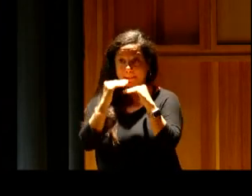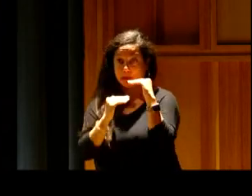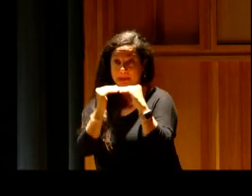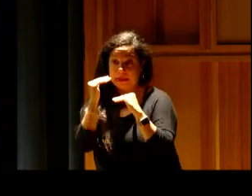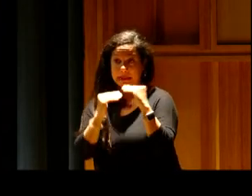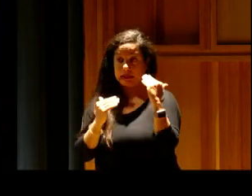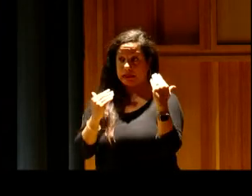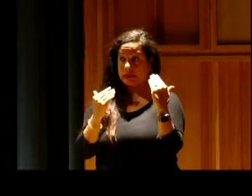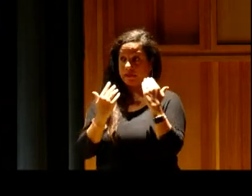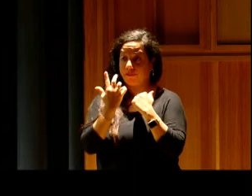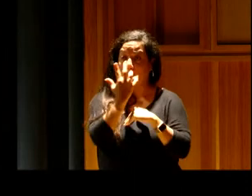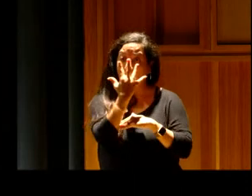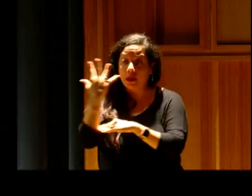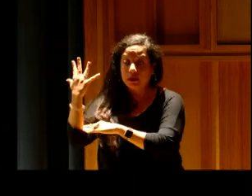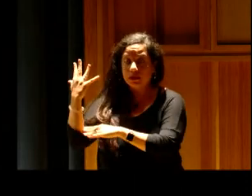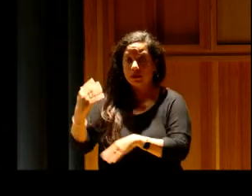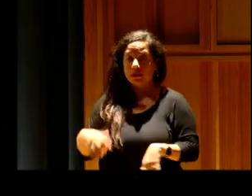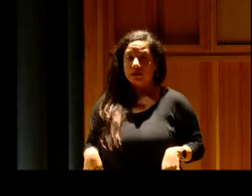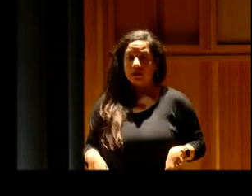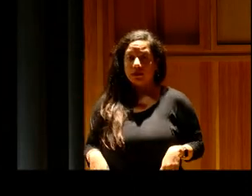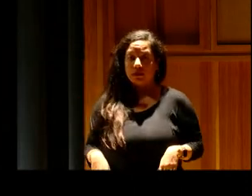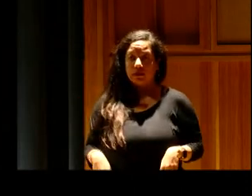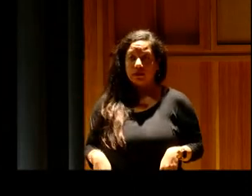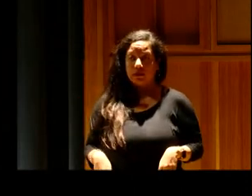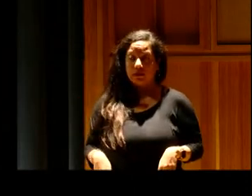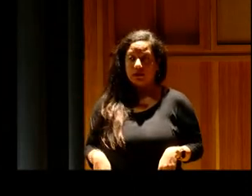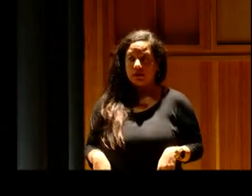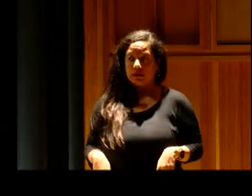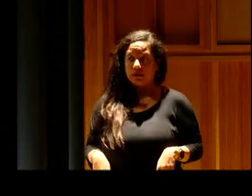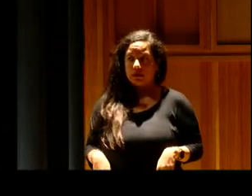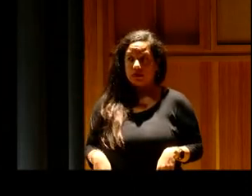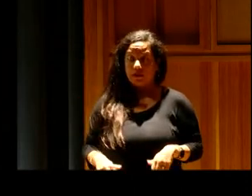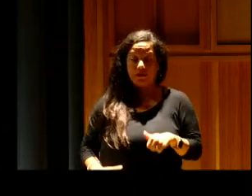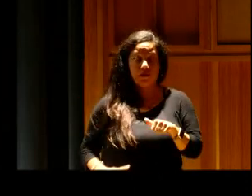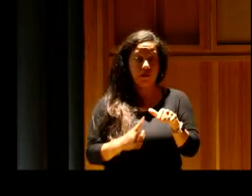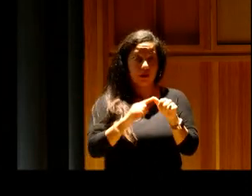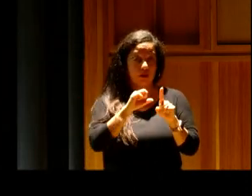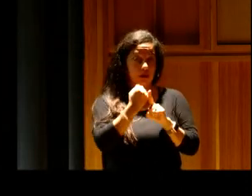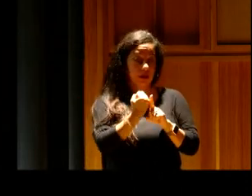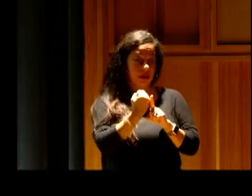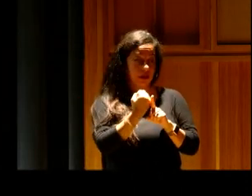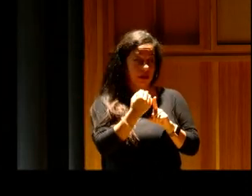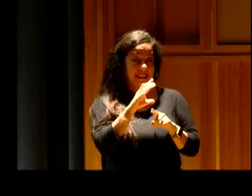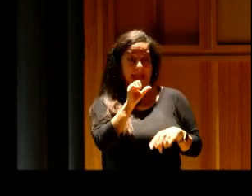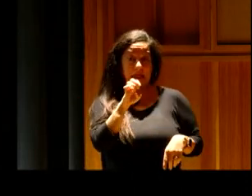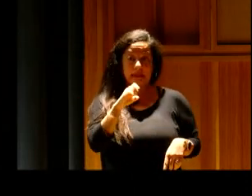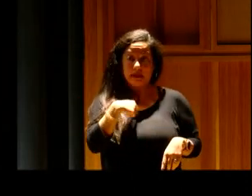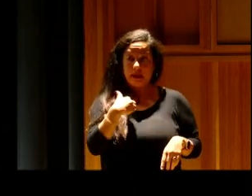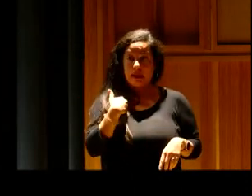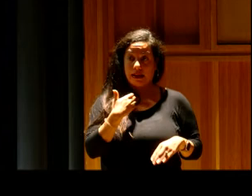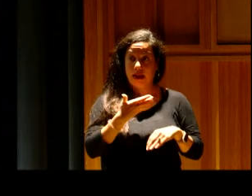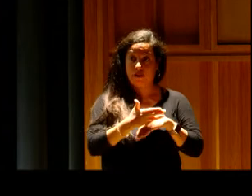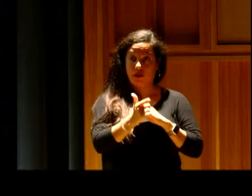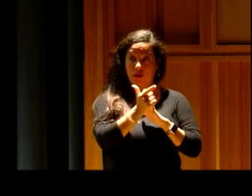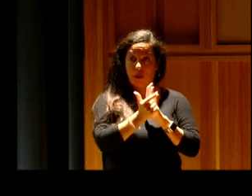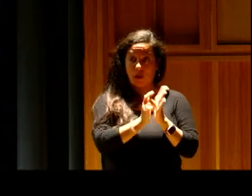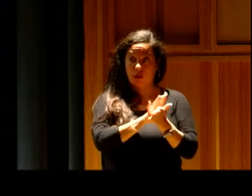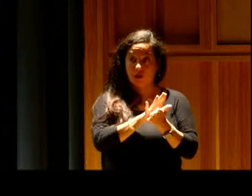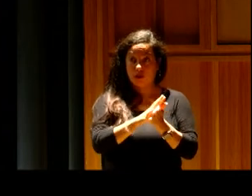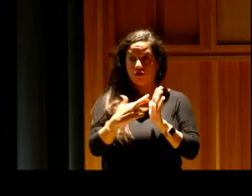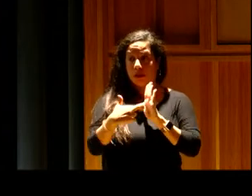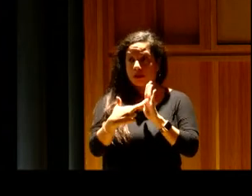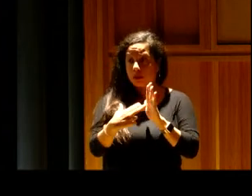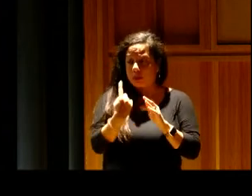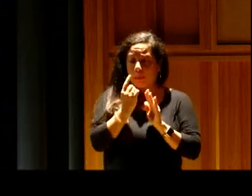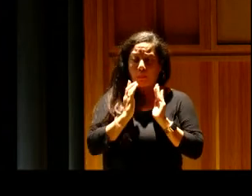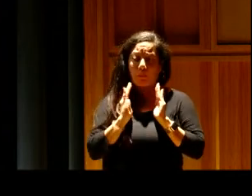could be a forest. And the very first case I had coming out of law school was representing this tiny town